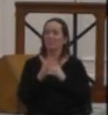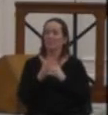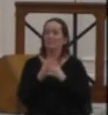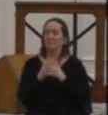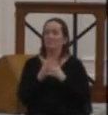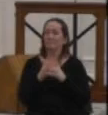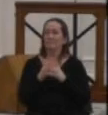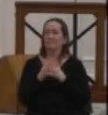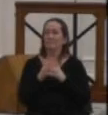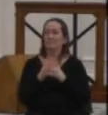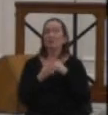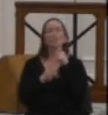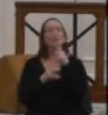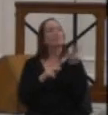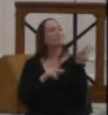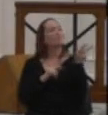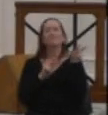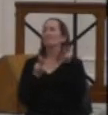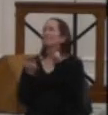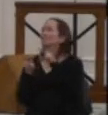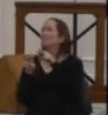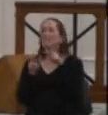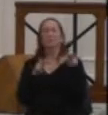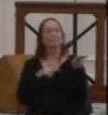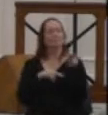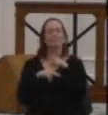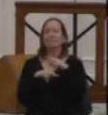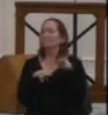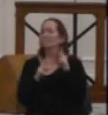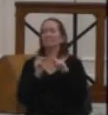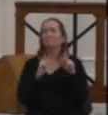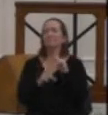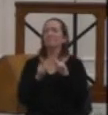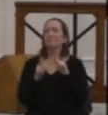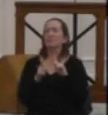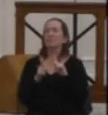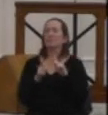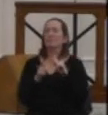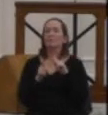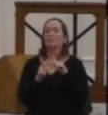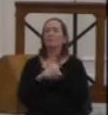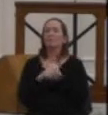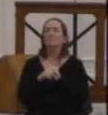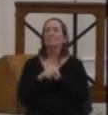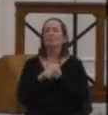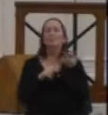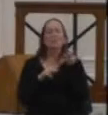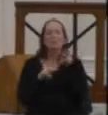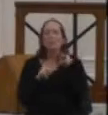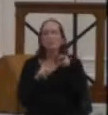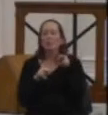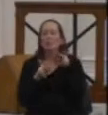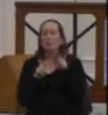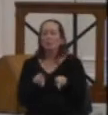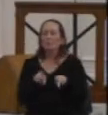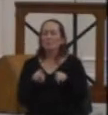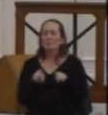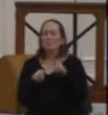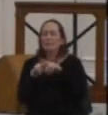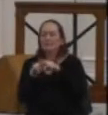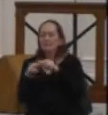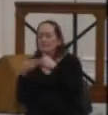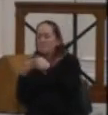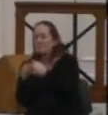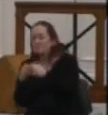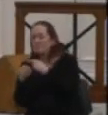you can look up and down the pew all around you. You can even look at the person sitting right next to you. You may have